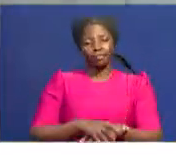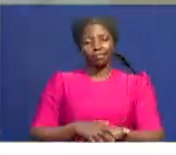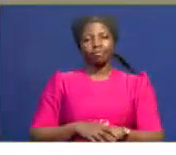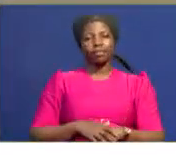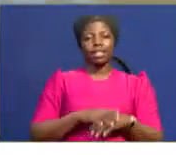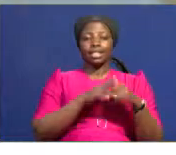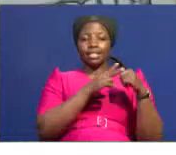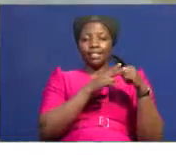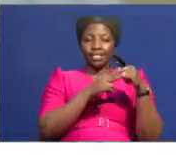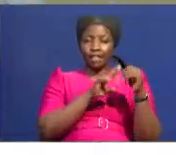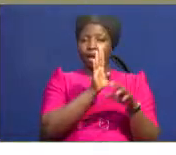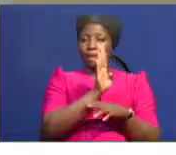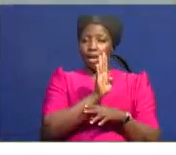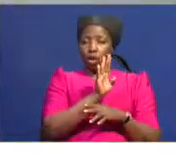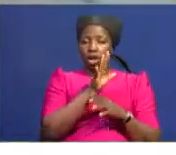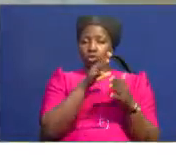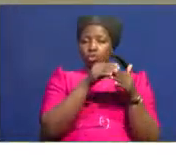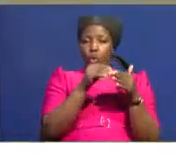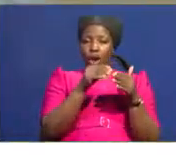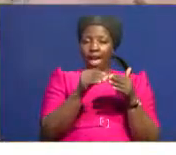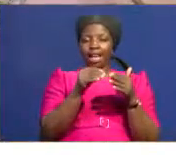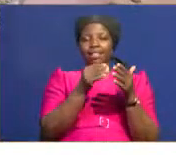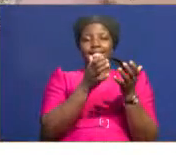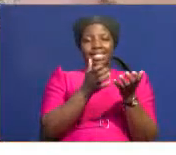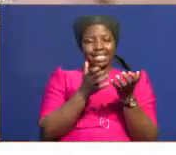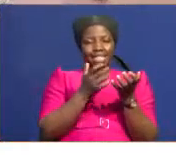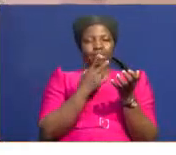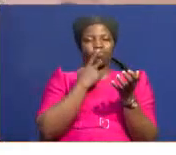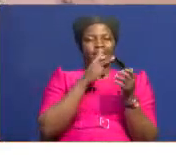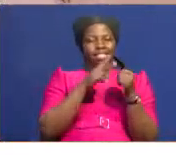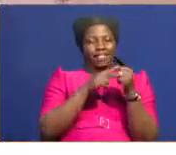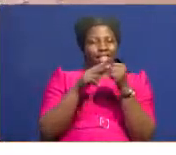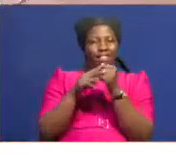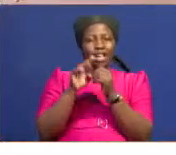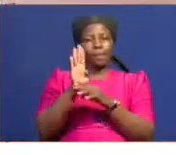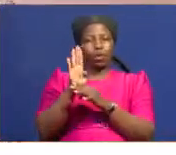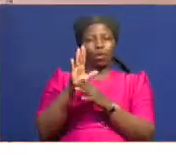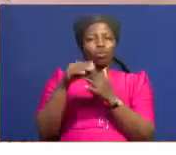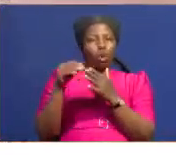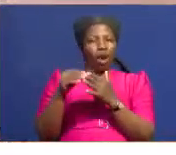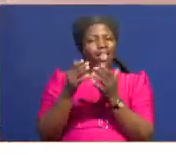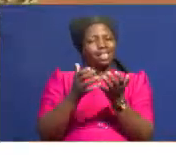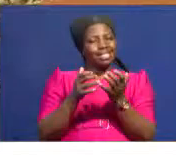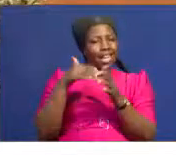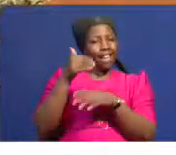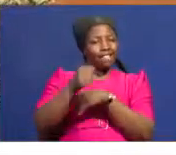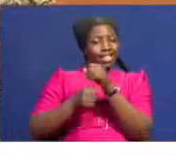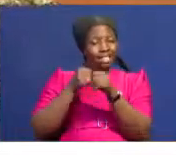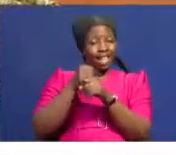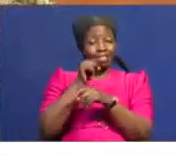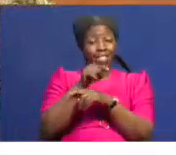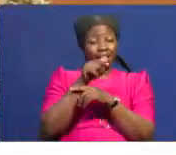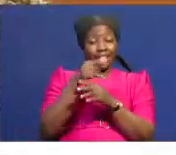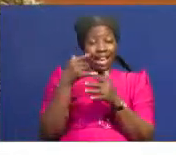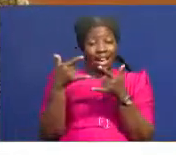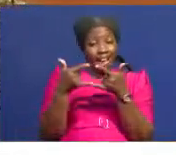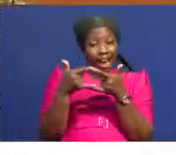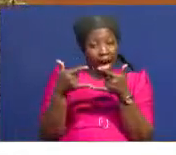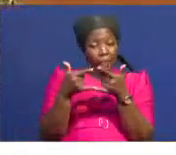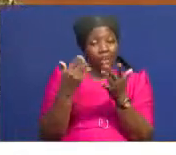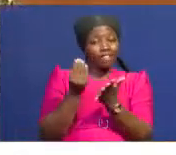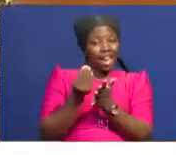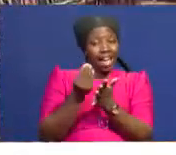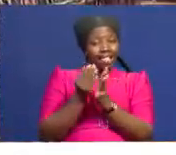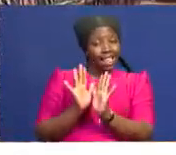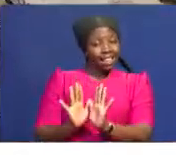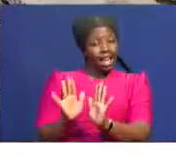$277 billion needed each year. This significant financing gap leaves the most vulnerable